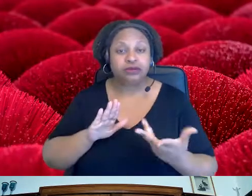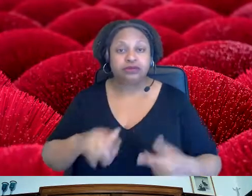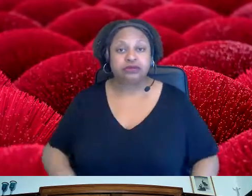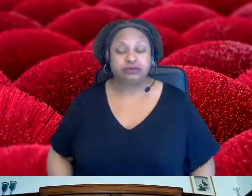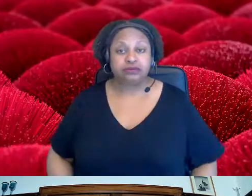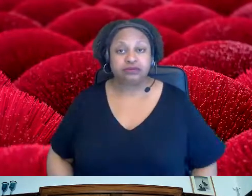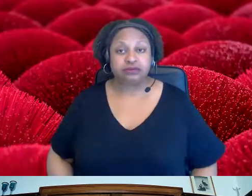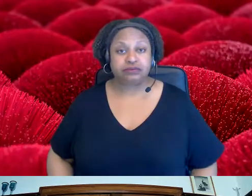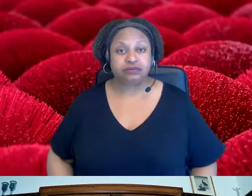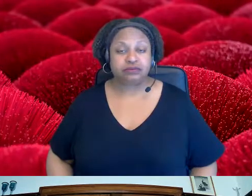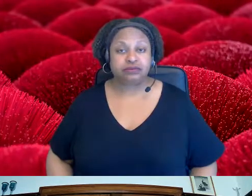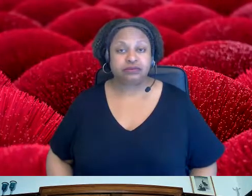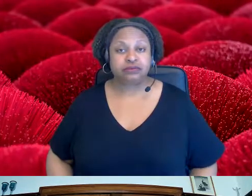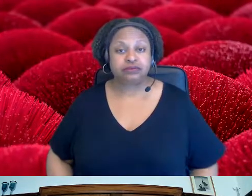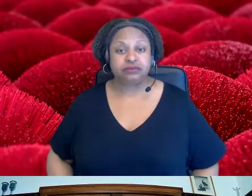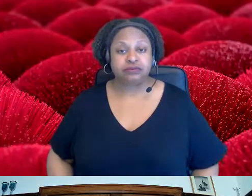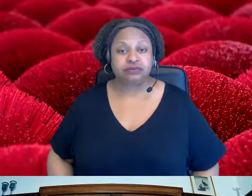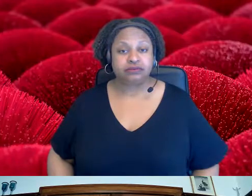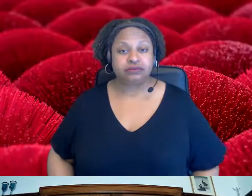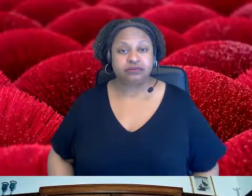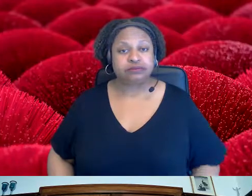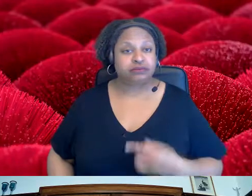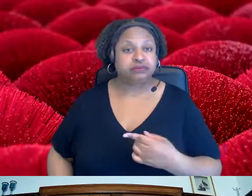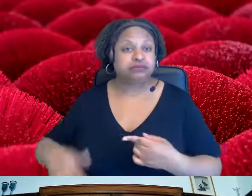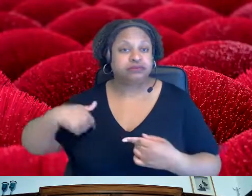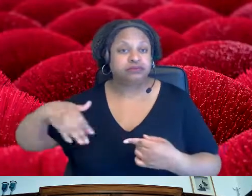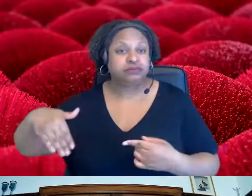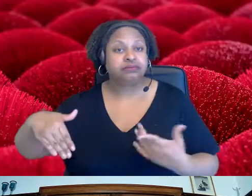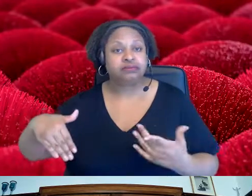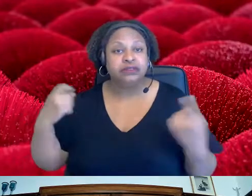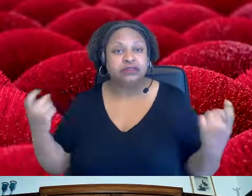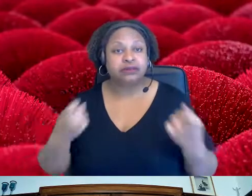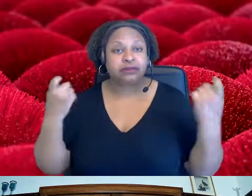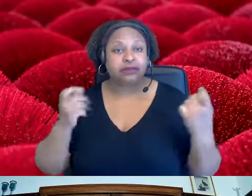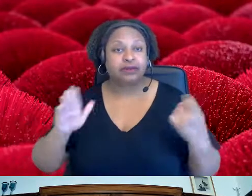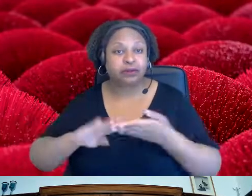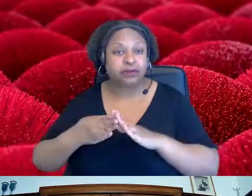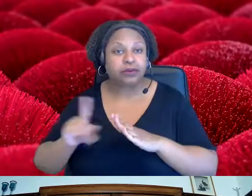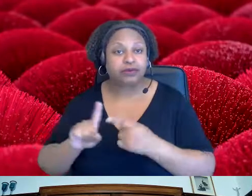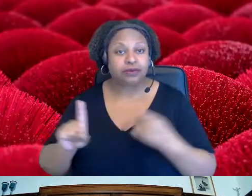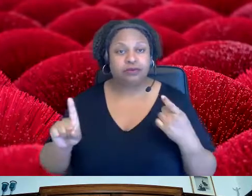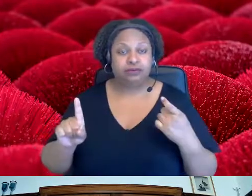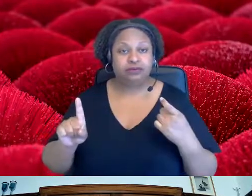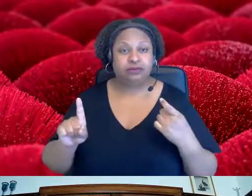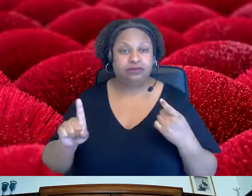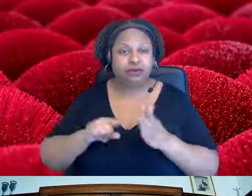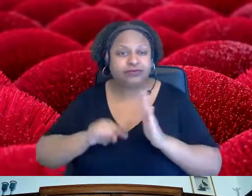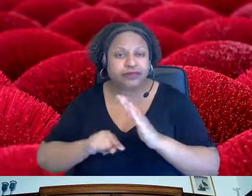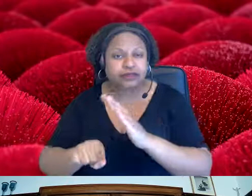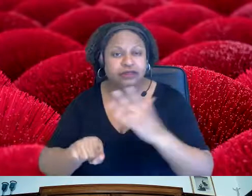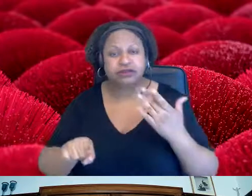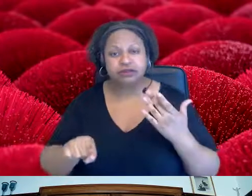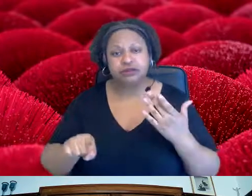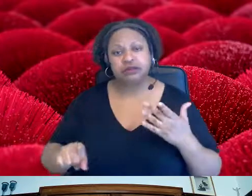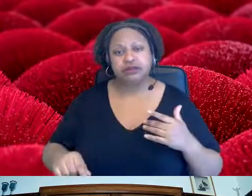they haven't been allowed to connect with they haven't been allowed to celebrate their communities that they're coming from and to investigate that and to